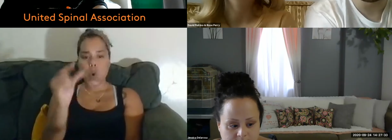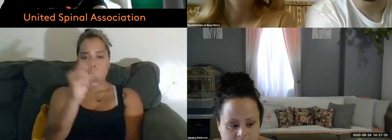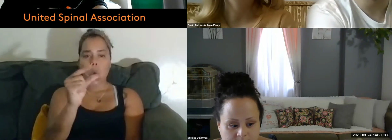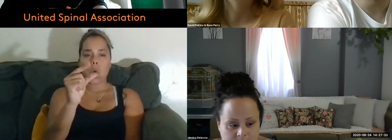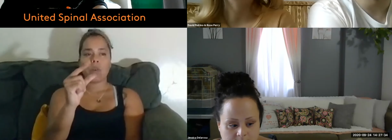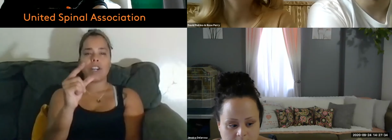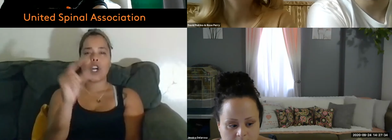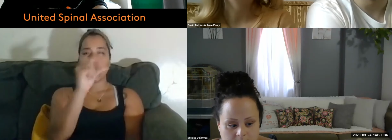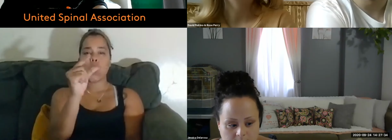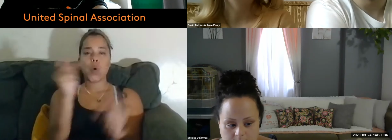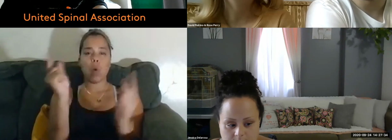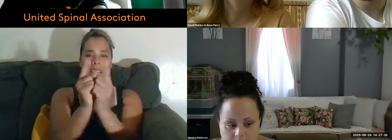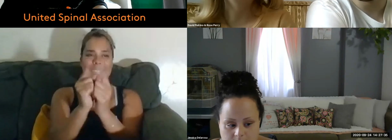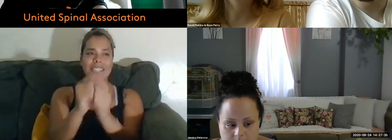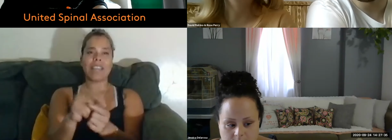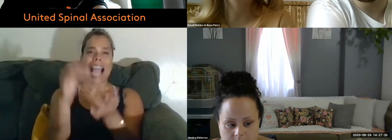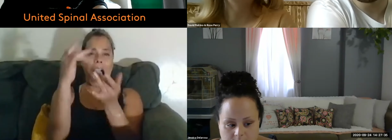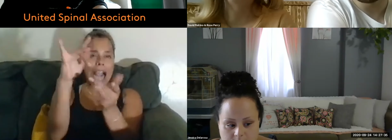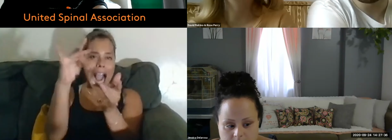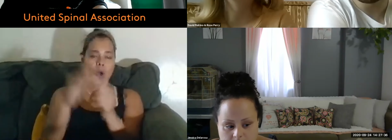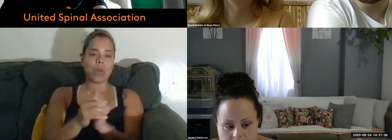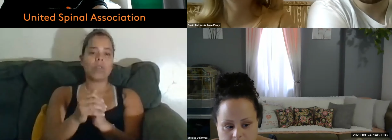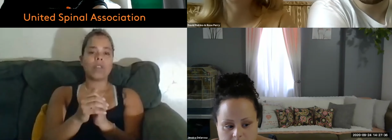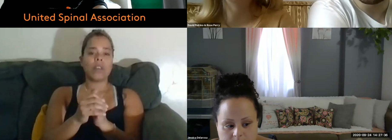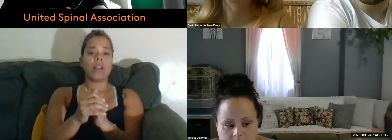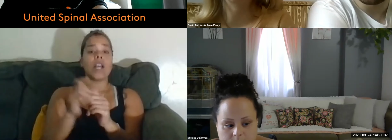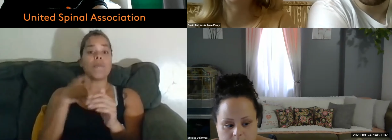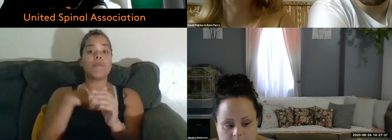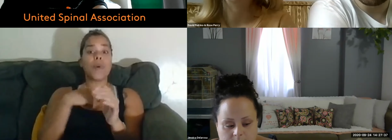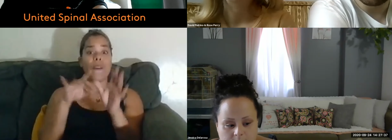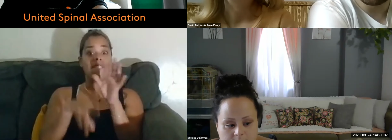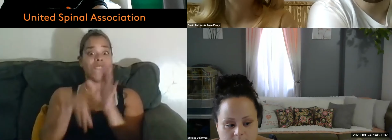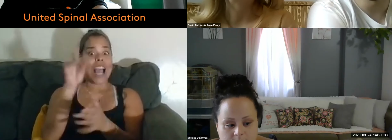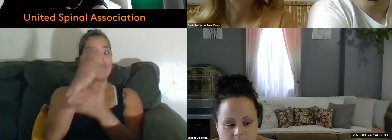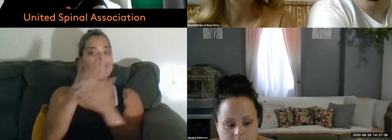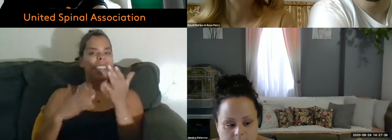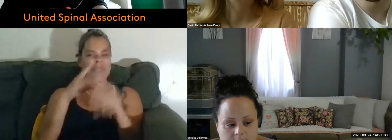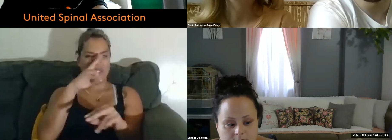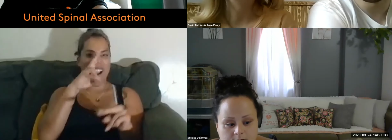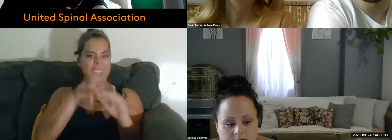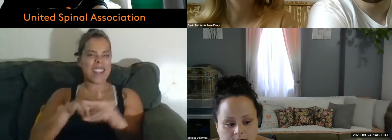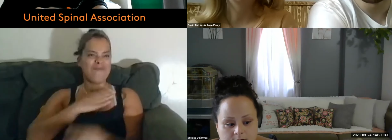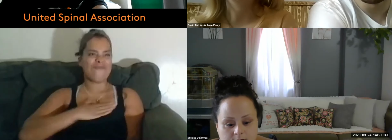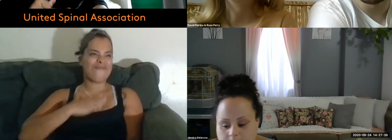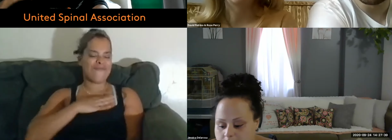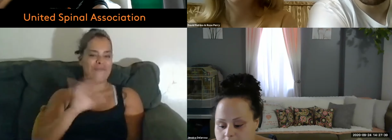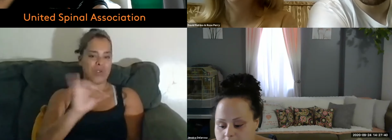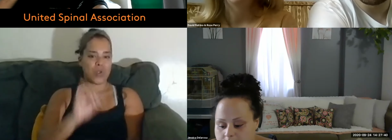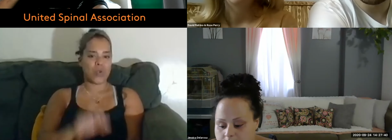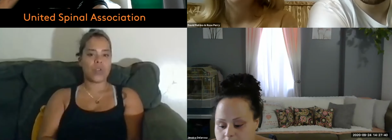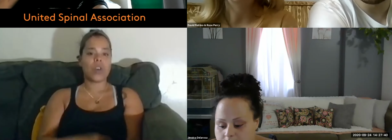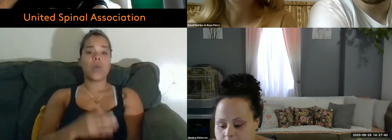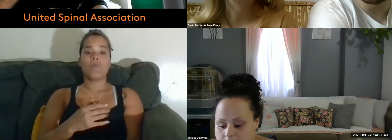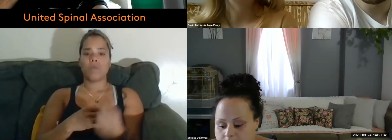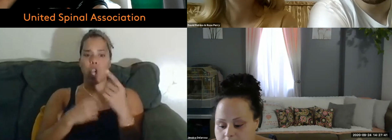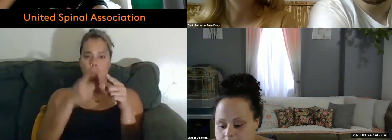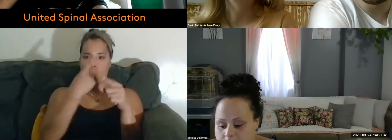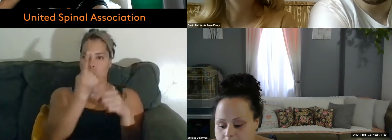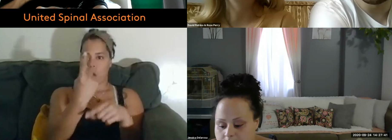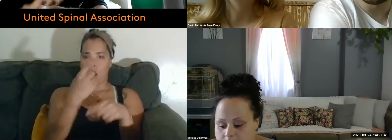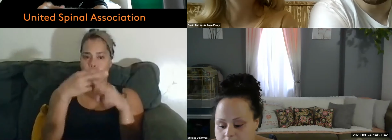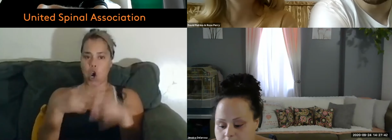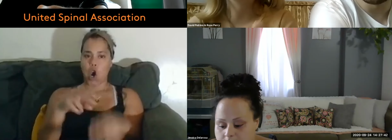Hangout. But we also found some fun ones as well. There's one called Rave, which